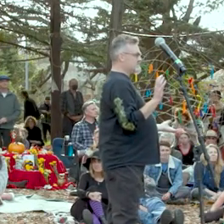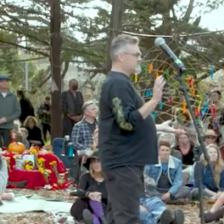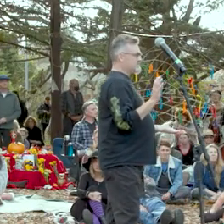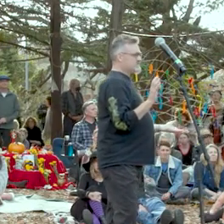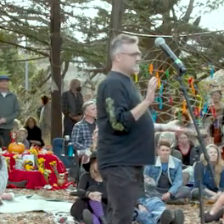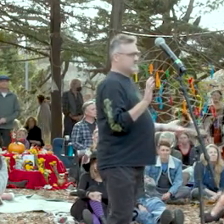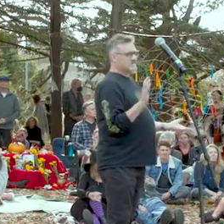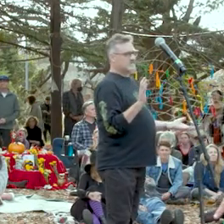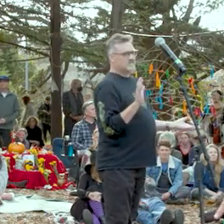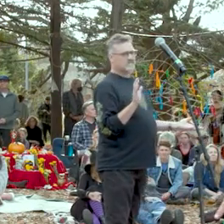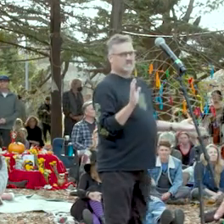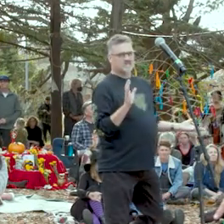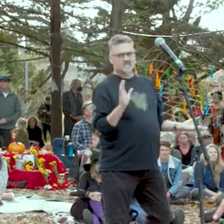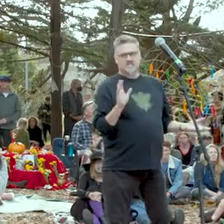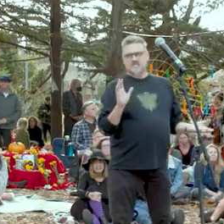Bob Balda.